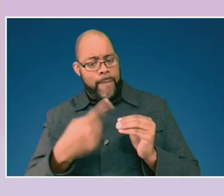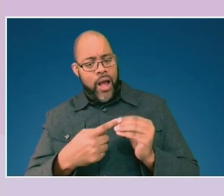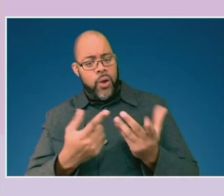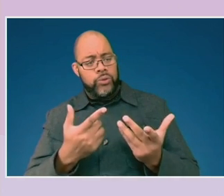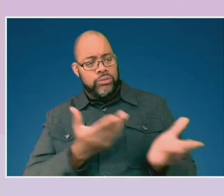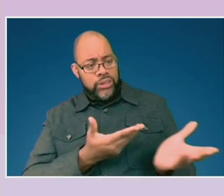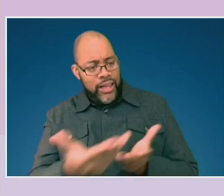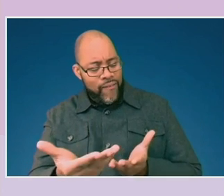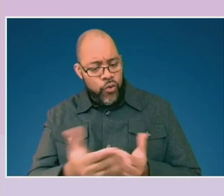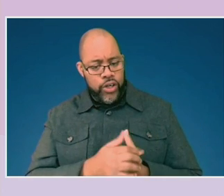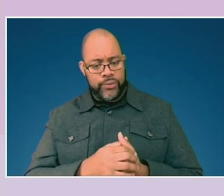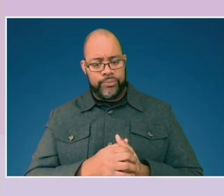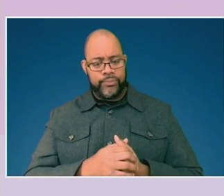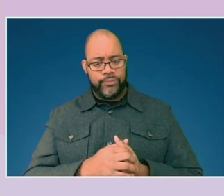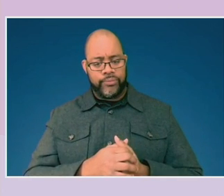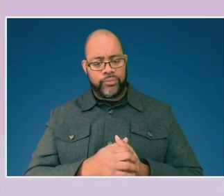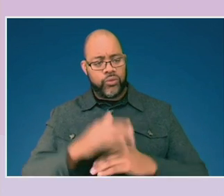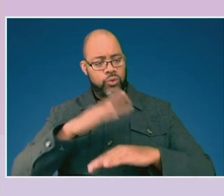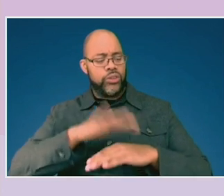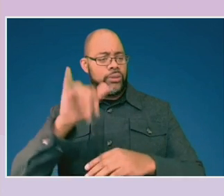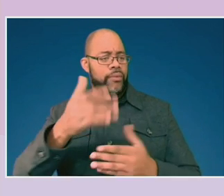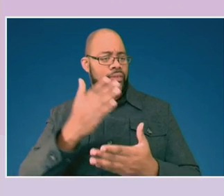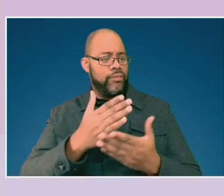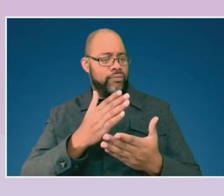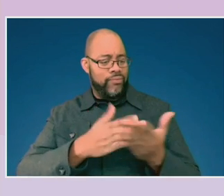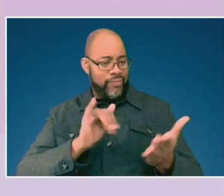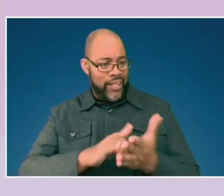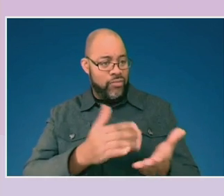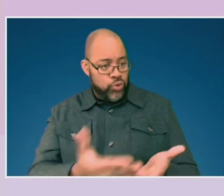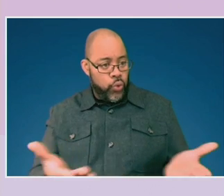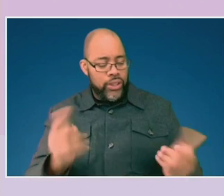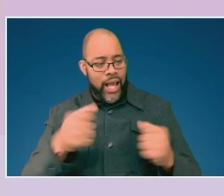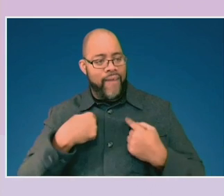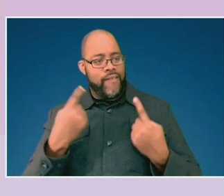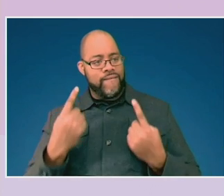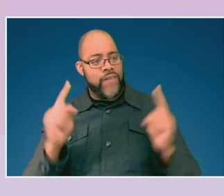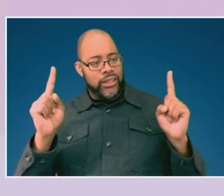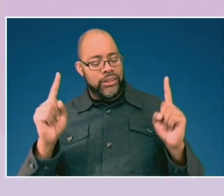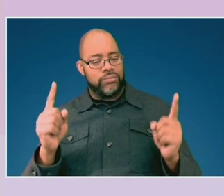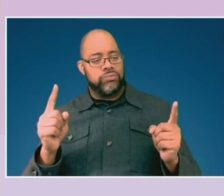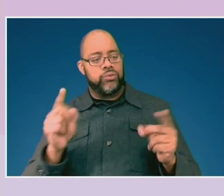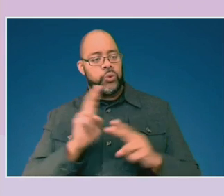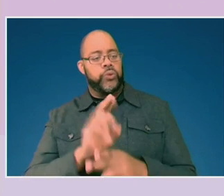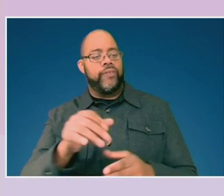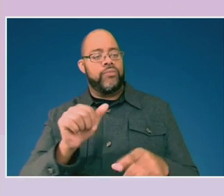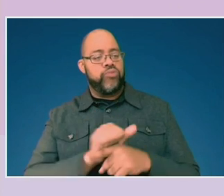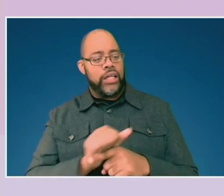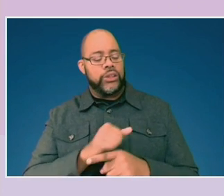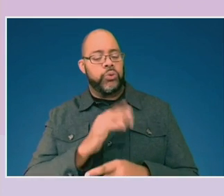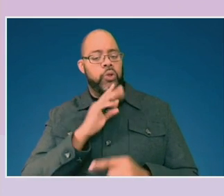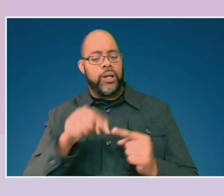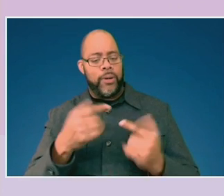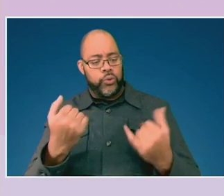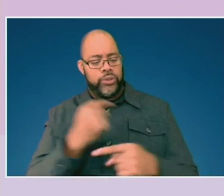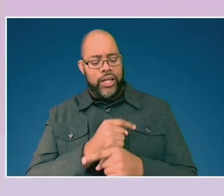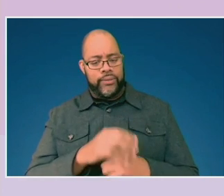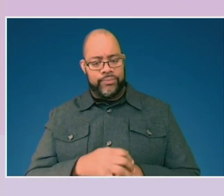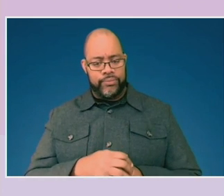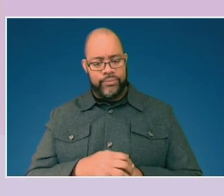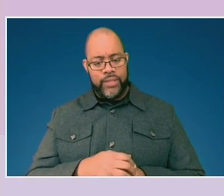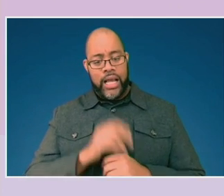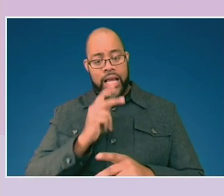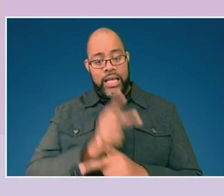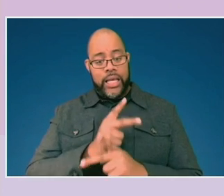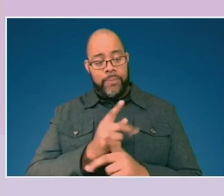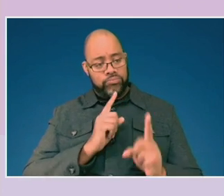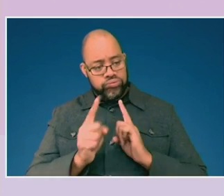delivering on some of that time so that we can have effective uptake of these practices that we're talking about today? And keeping that